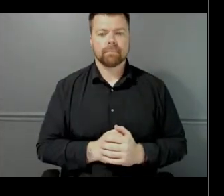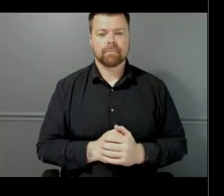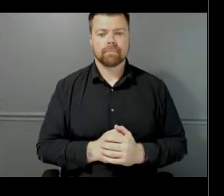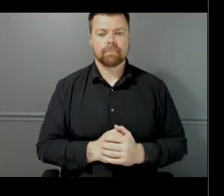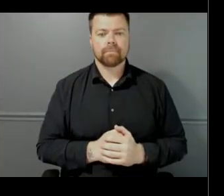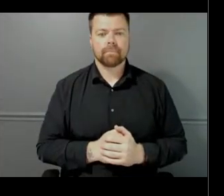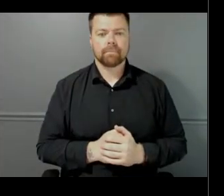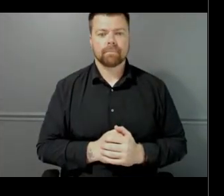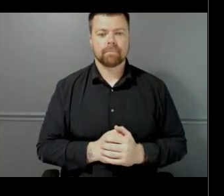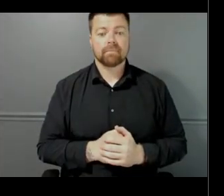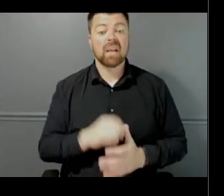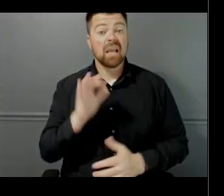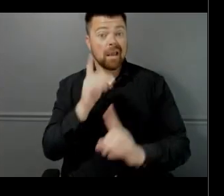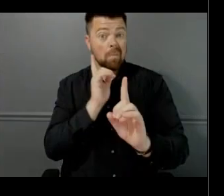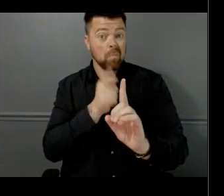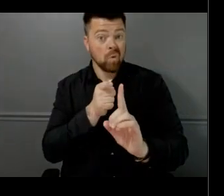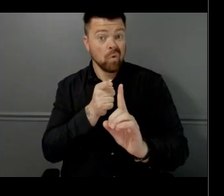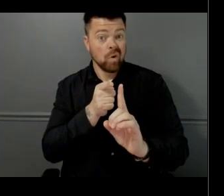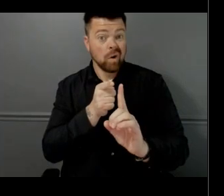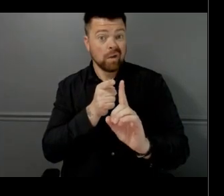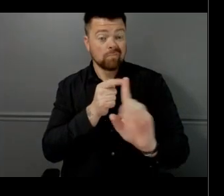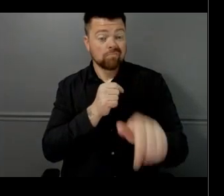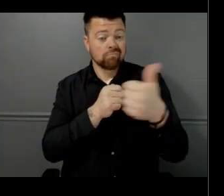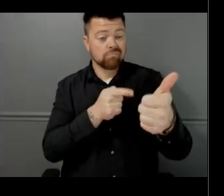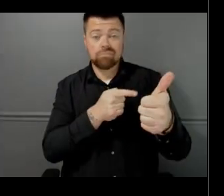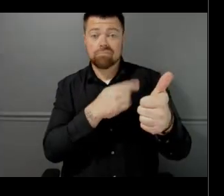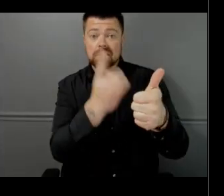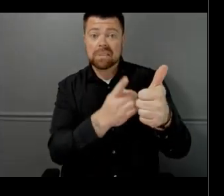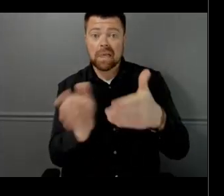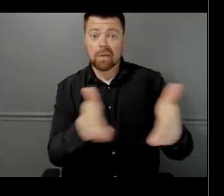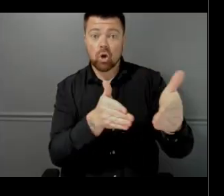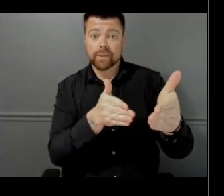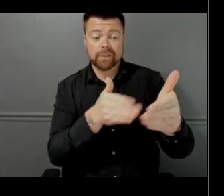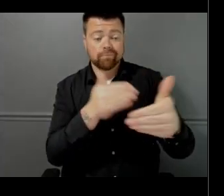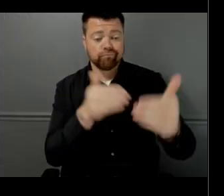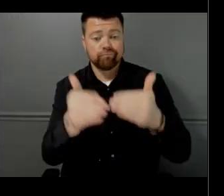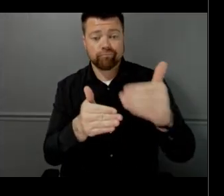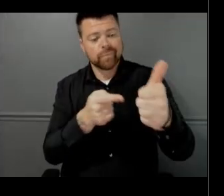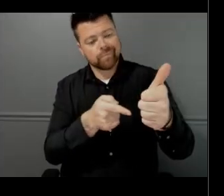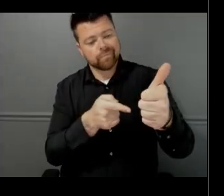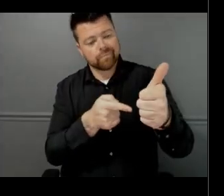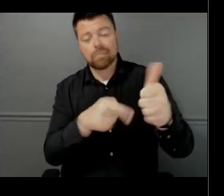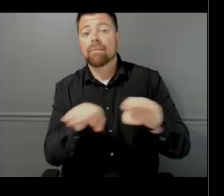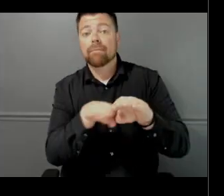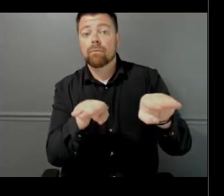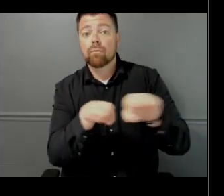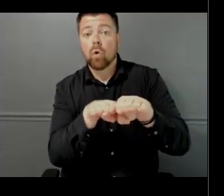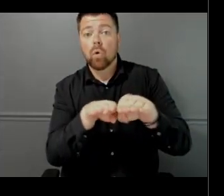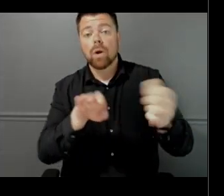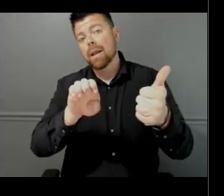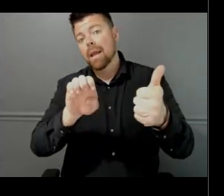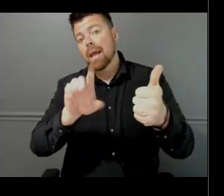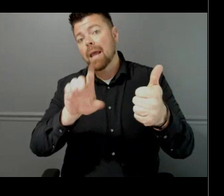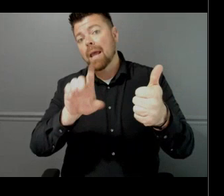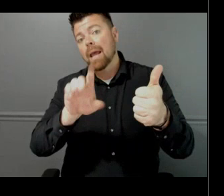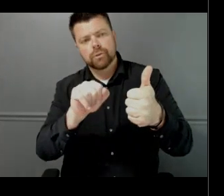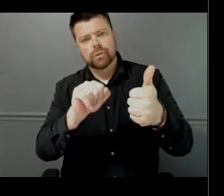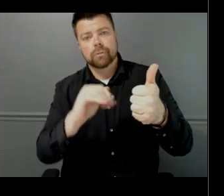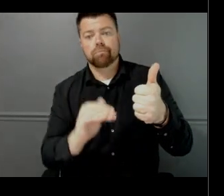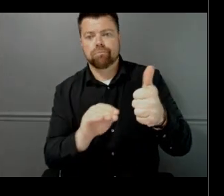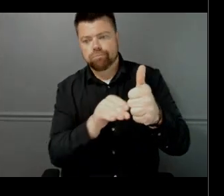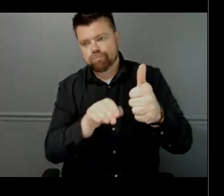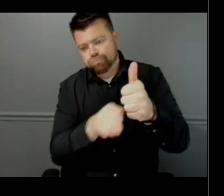At this point in the design process, the finished floor elevations established to prepare